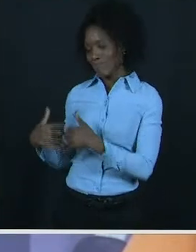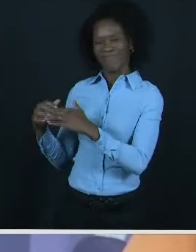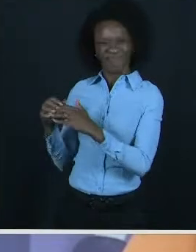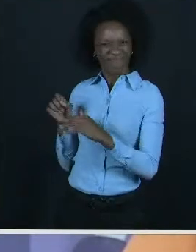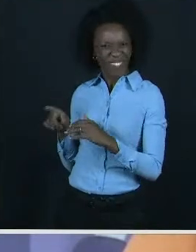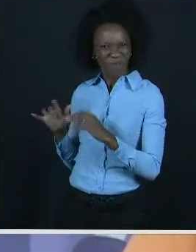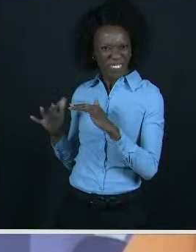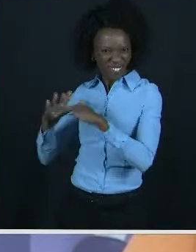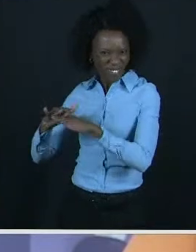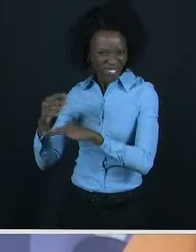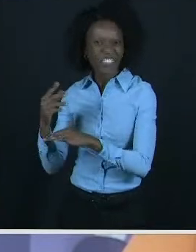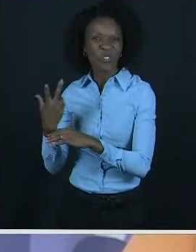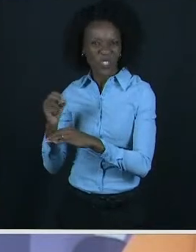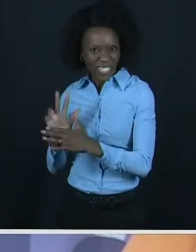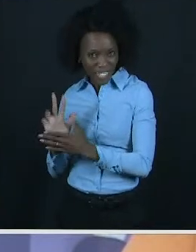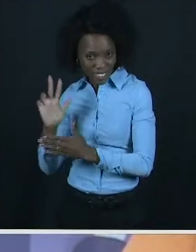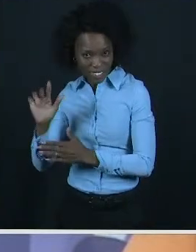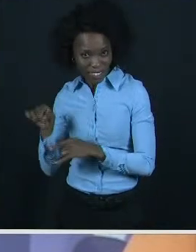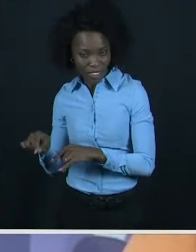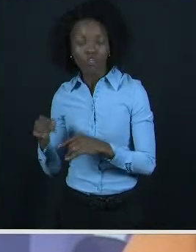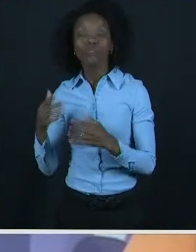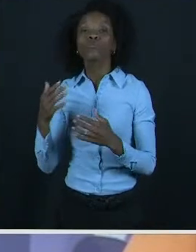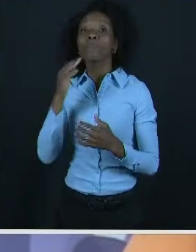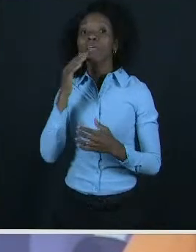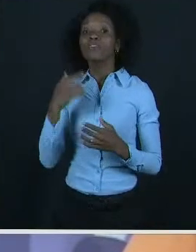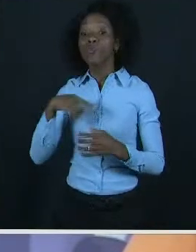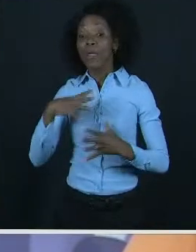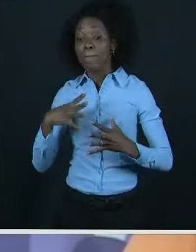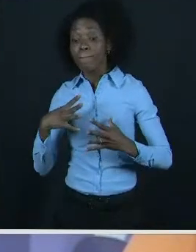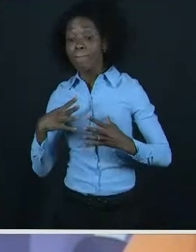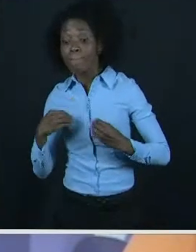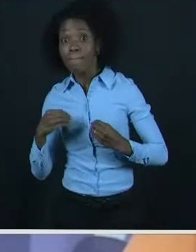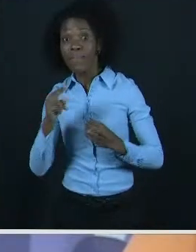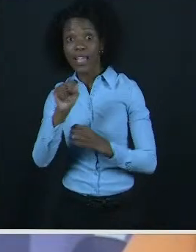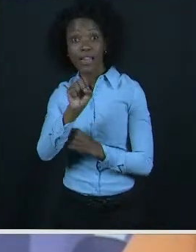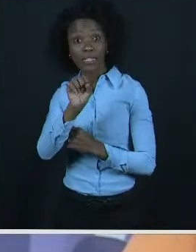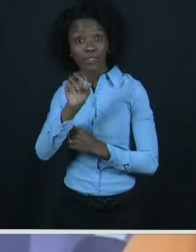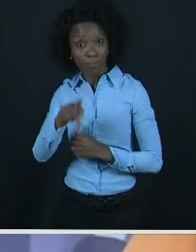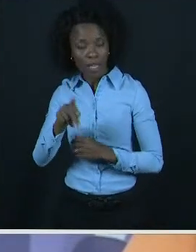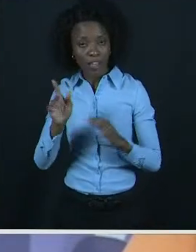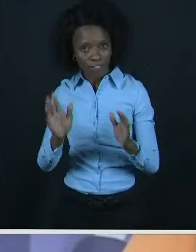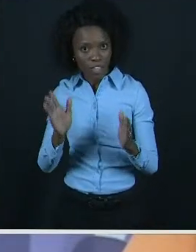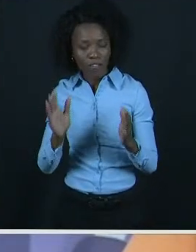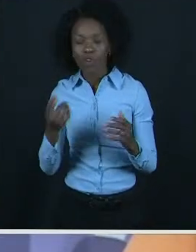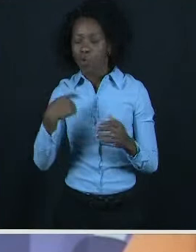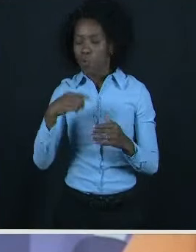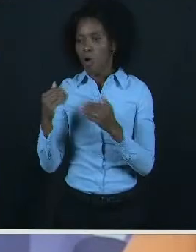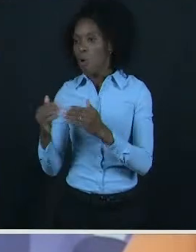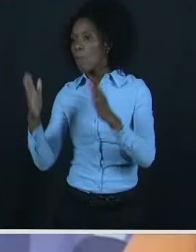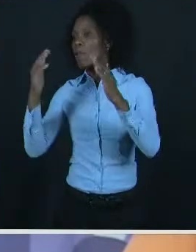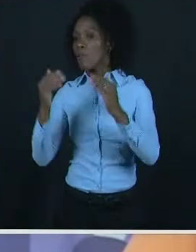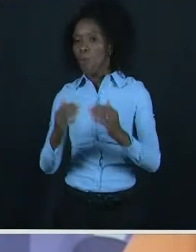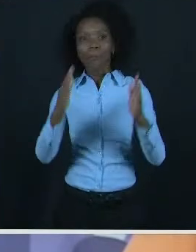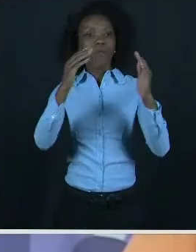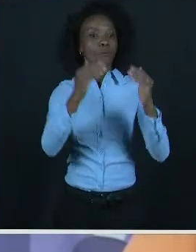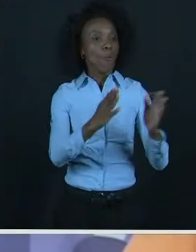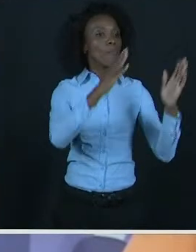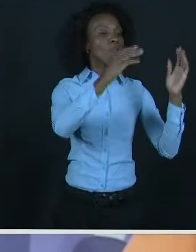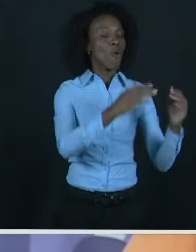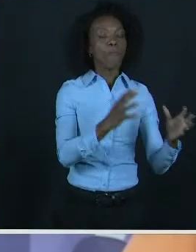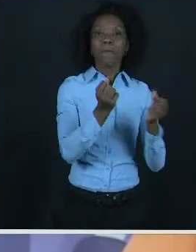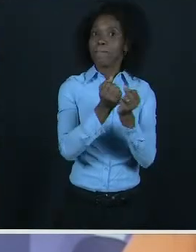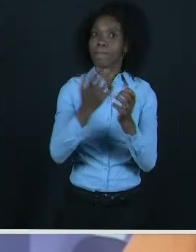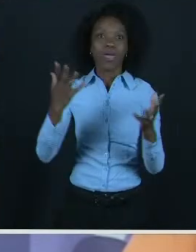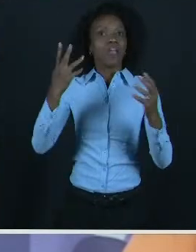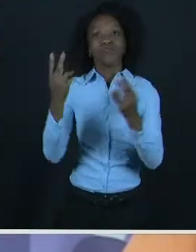summit. Since the NSP was adopted, we have opened more new centers